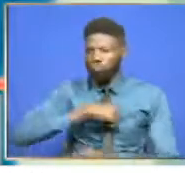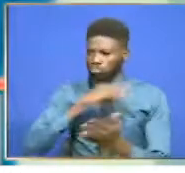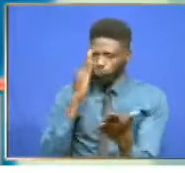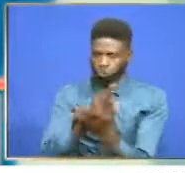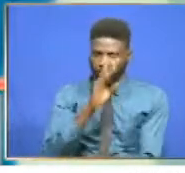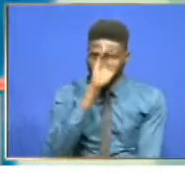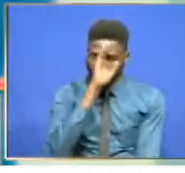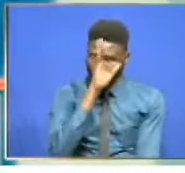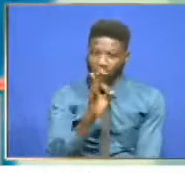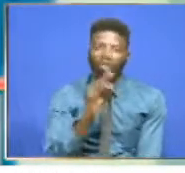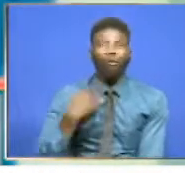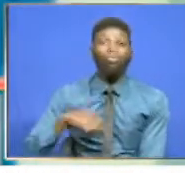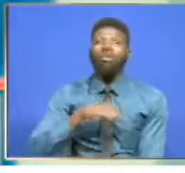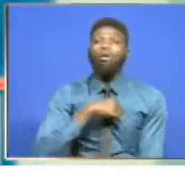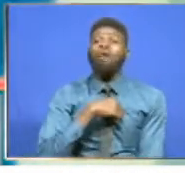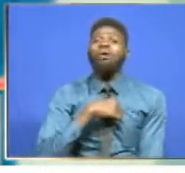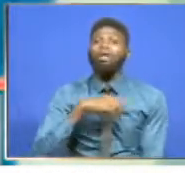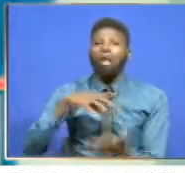we have lacked